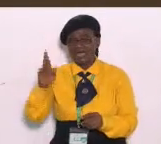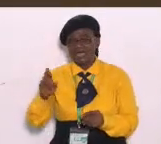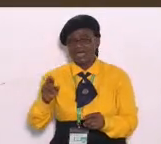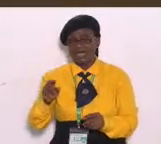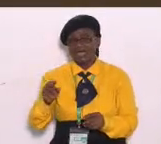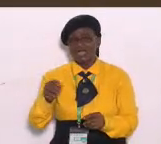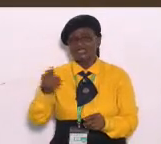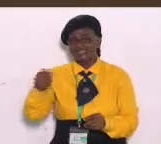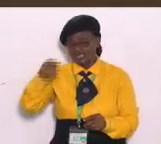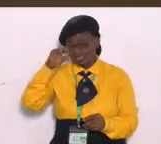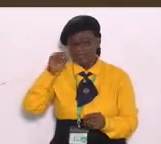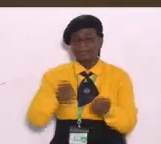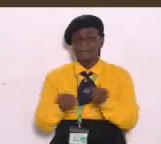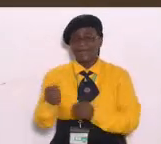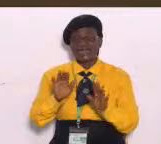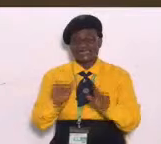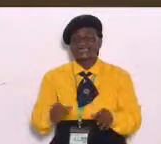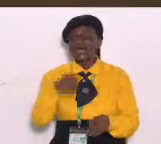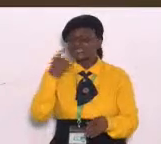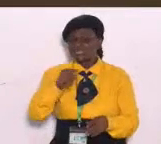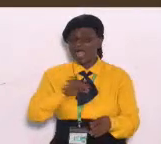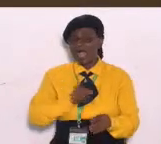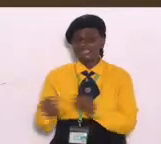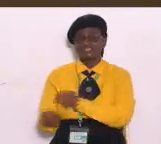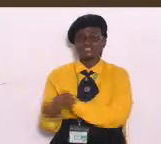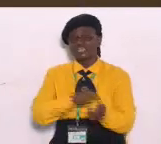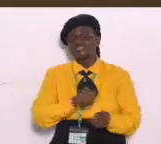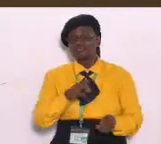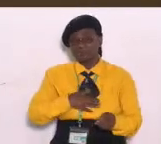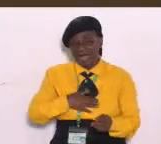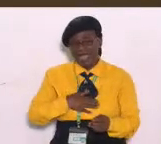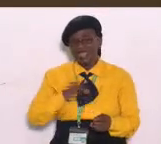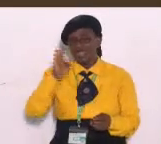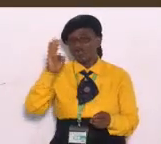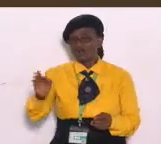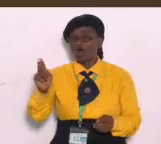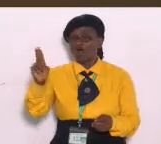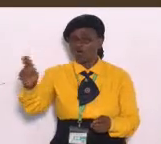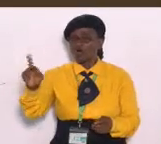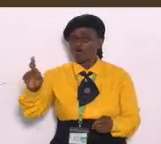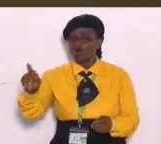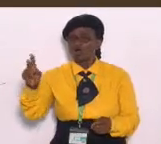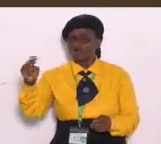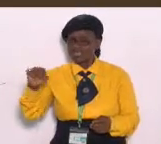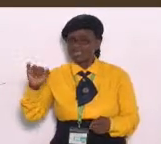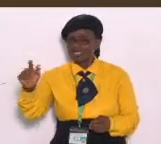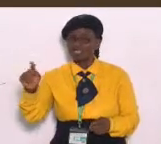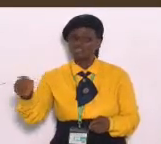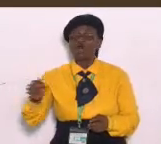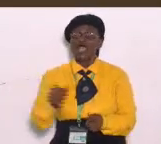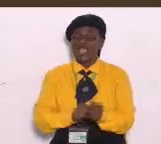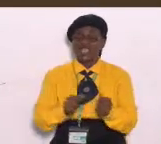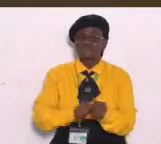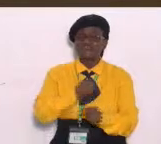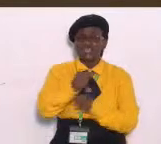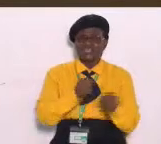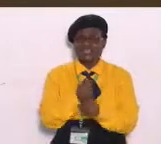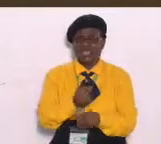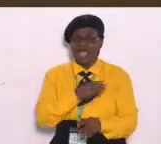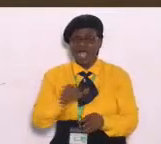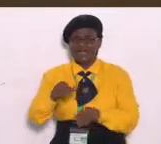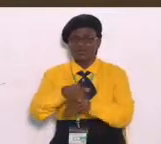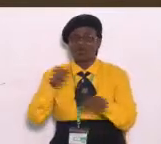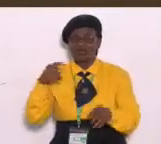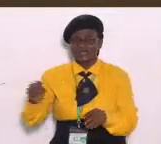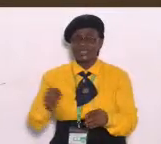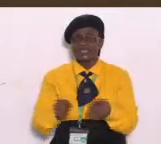Christmas. I don't know where to put the one of last year yet. And he called the driver and